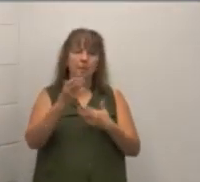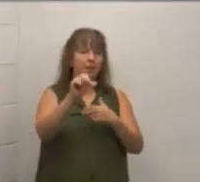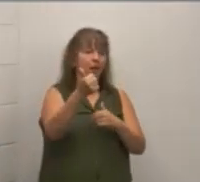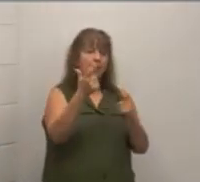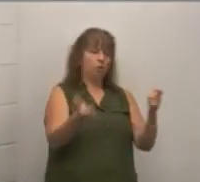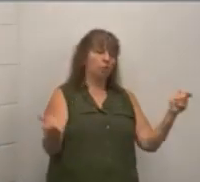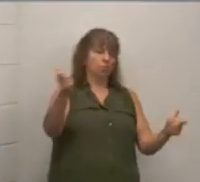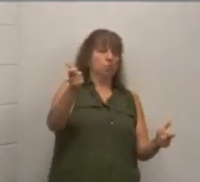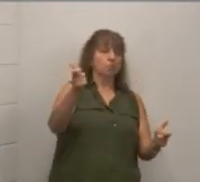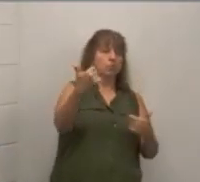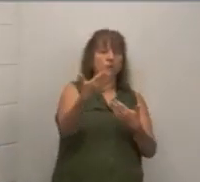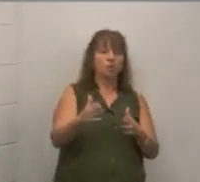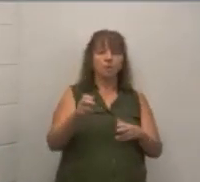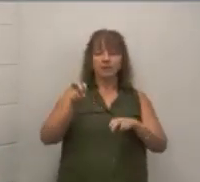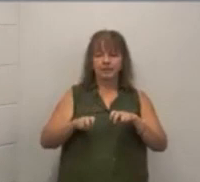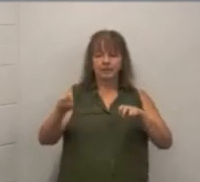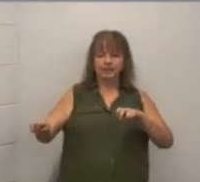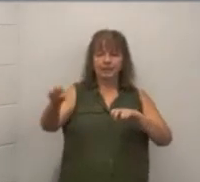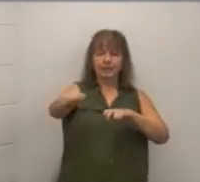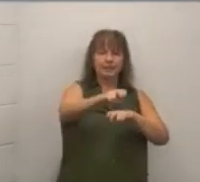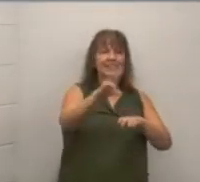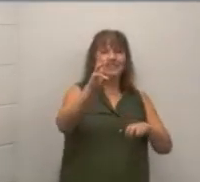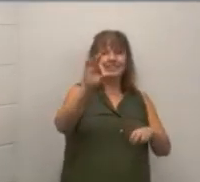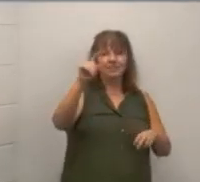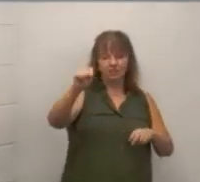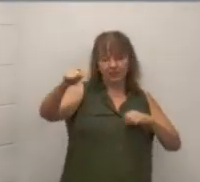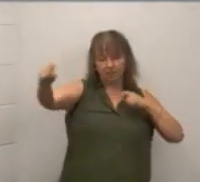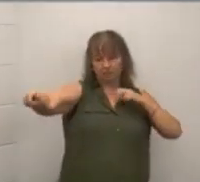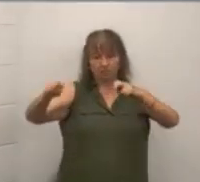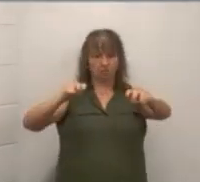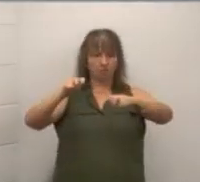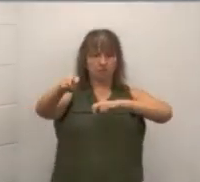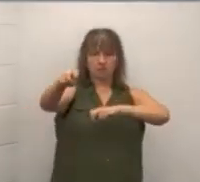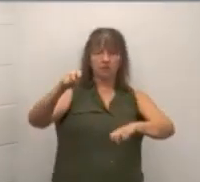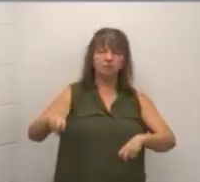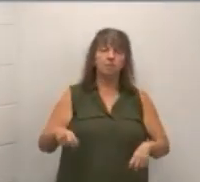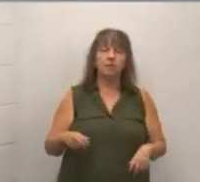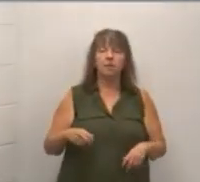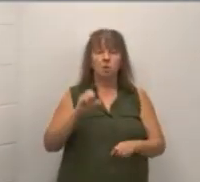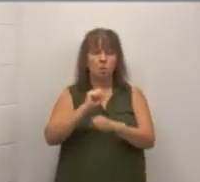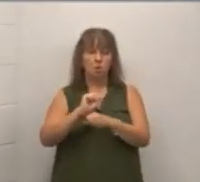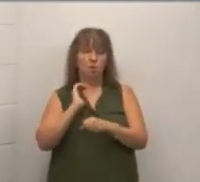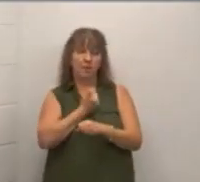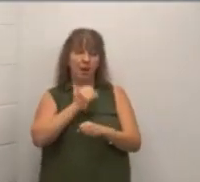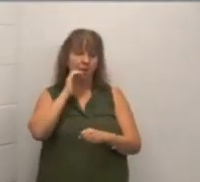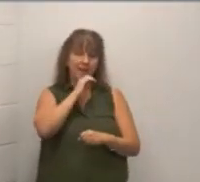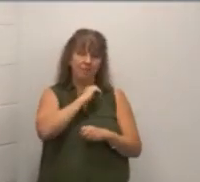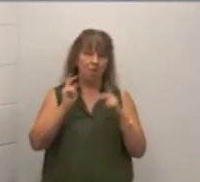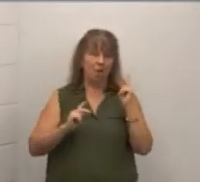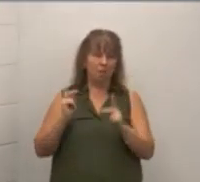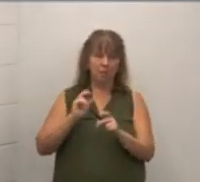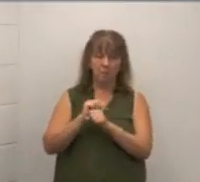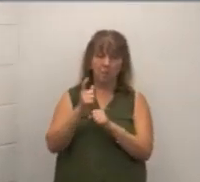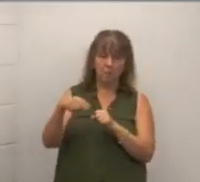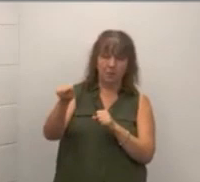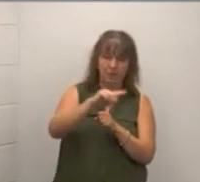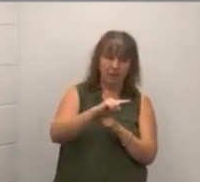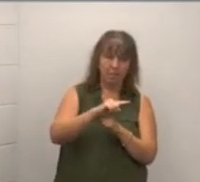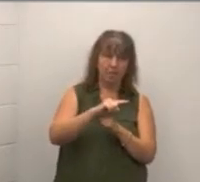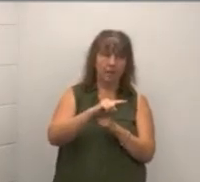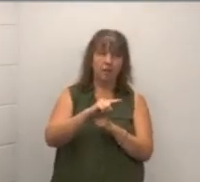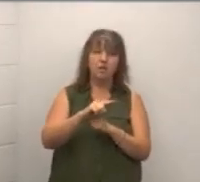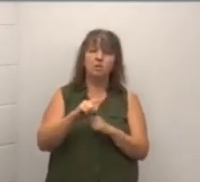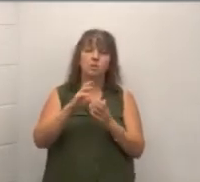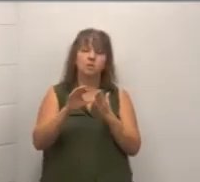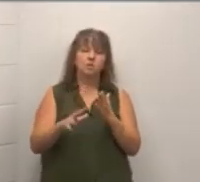space area where seats are 6 feet apart. We're working with food service where students will have more